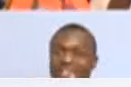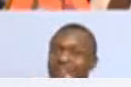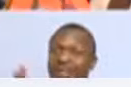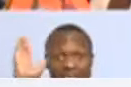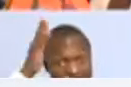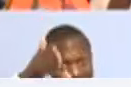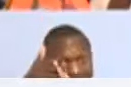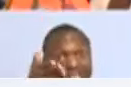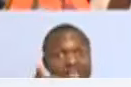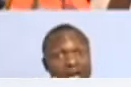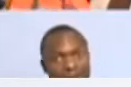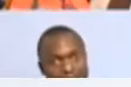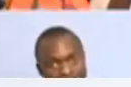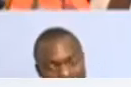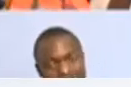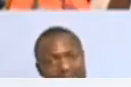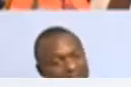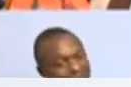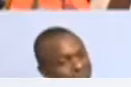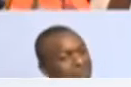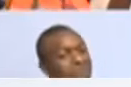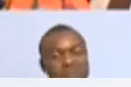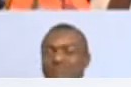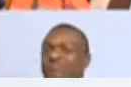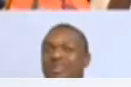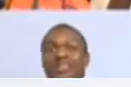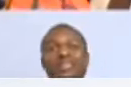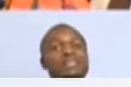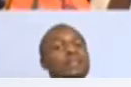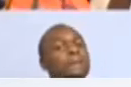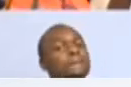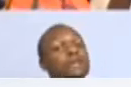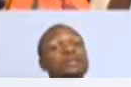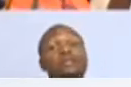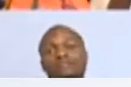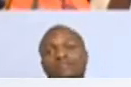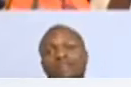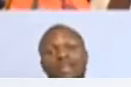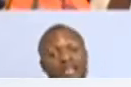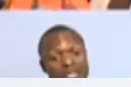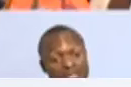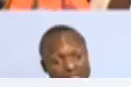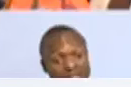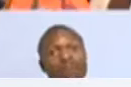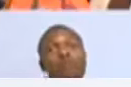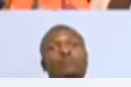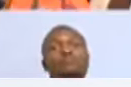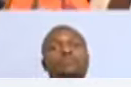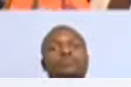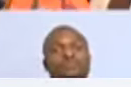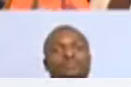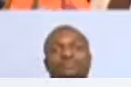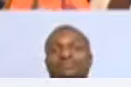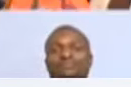This money is making a significant difference in the lives of our people.